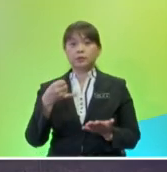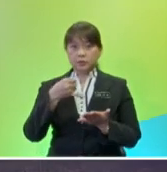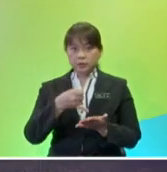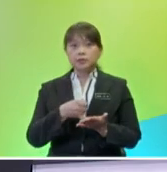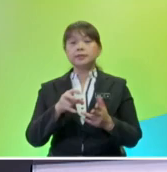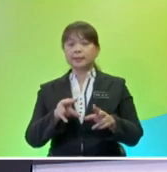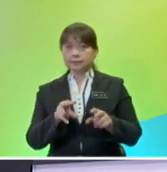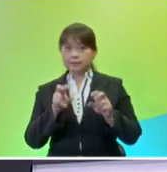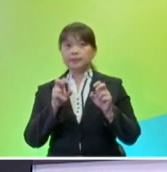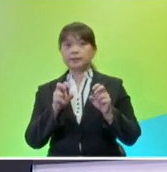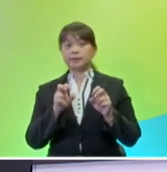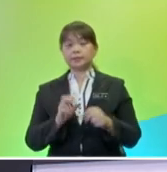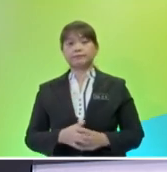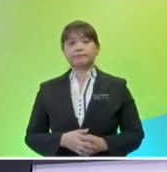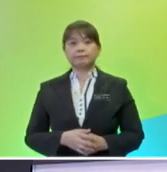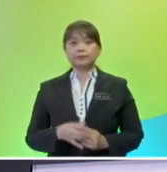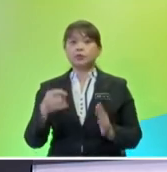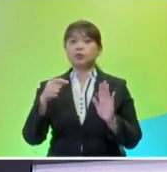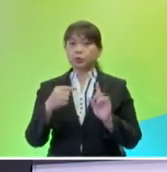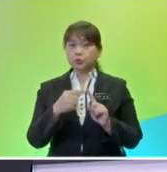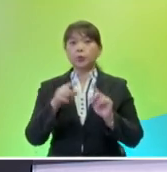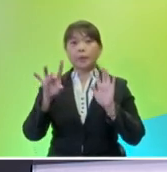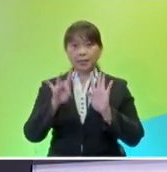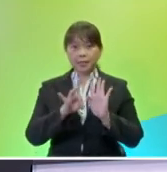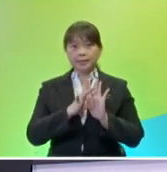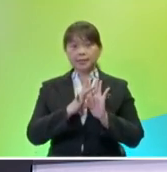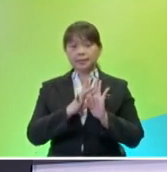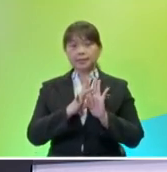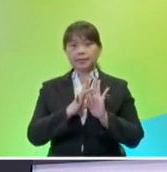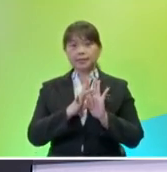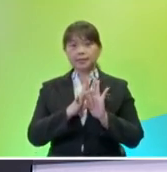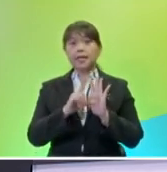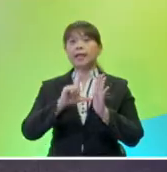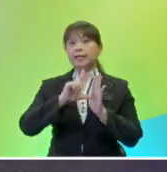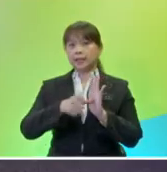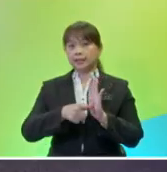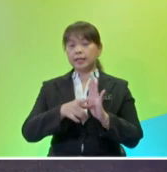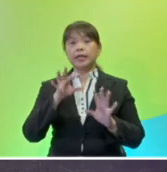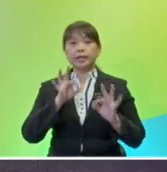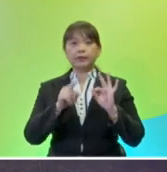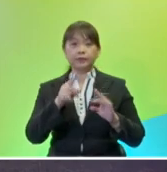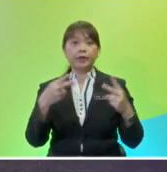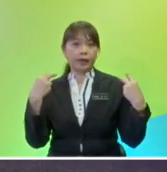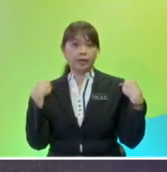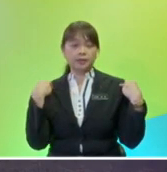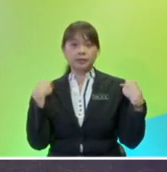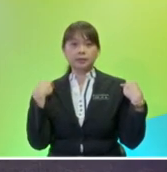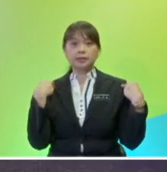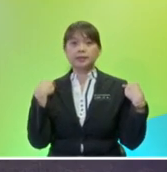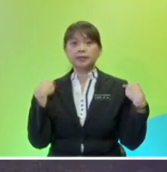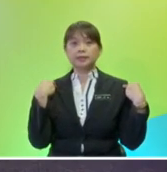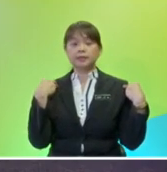It sticks! So it is attracted to magnets. So later when you have coins in your pockets, you can use a magnet to take it